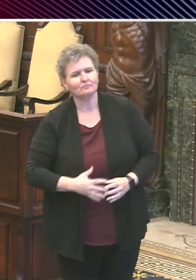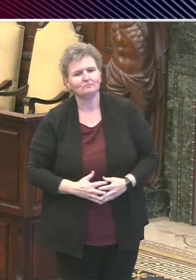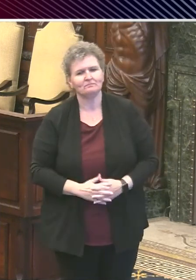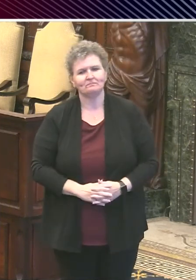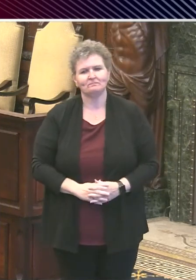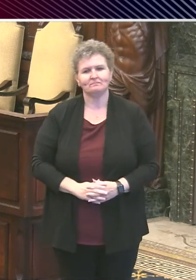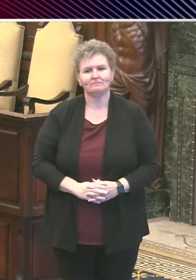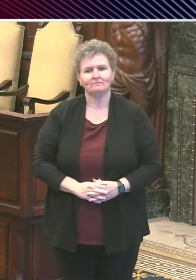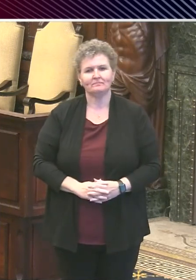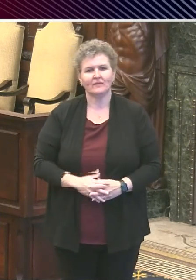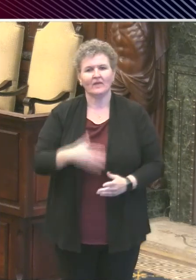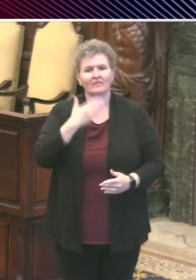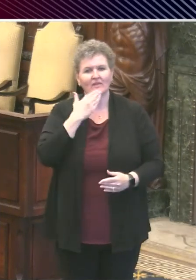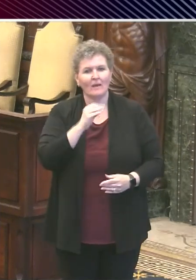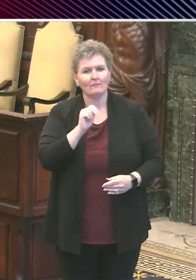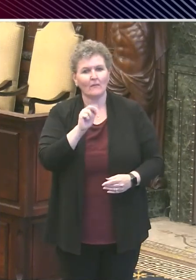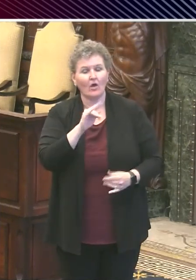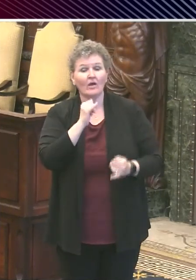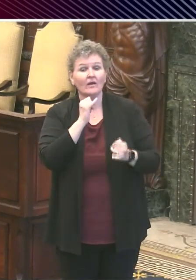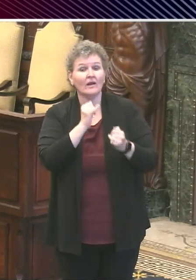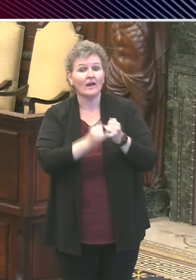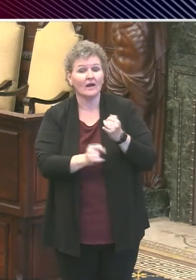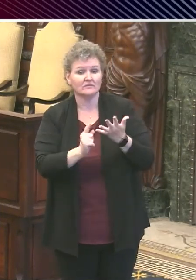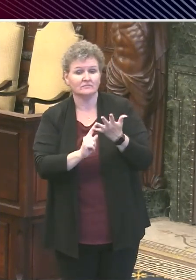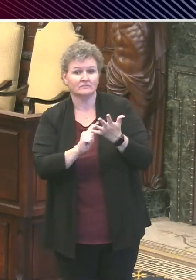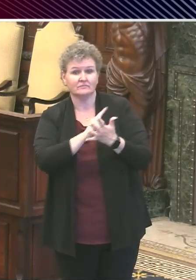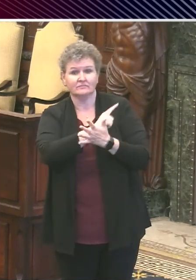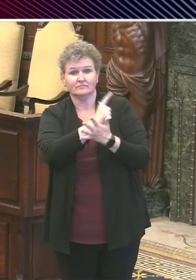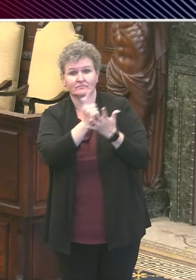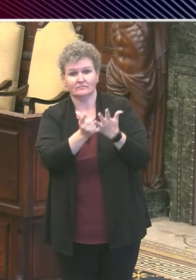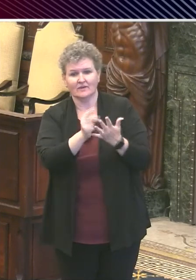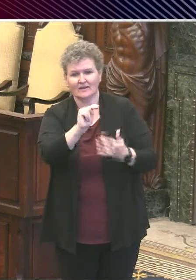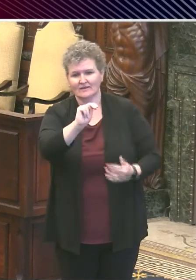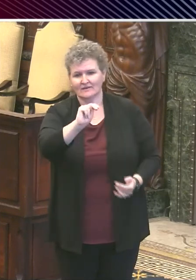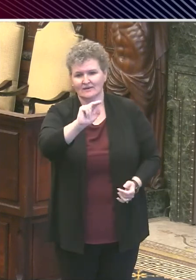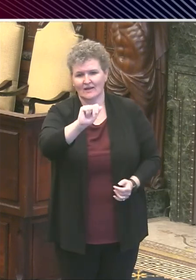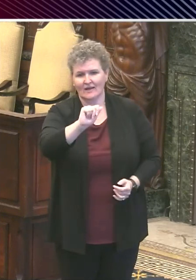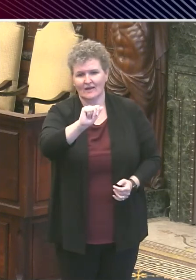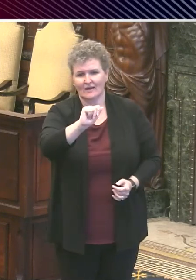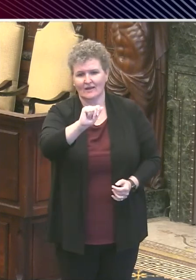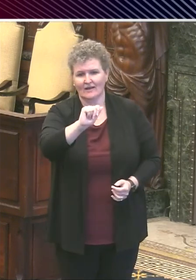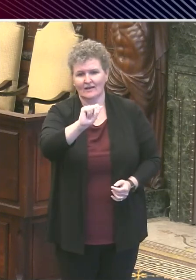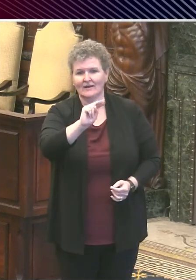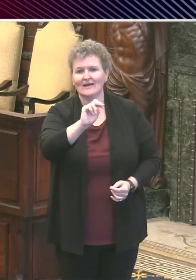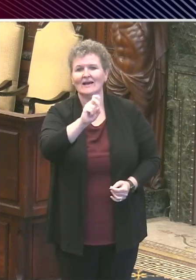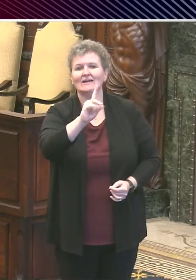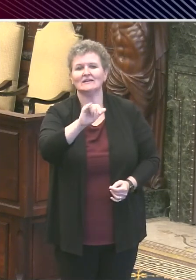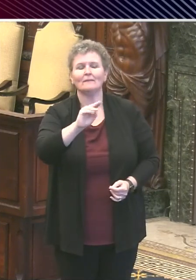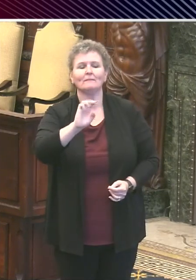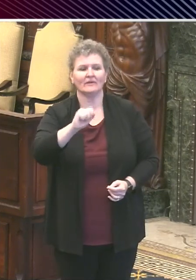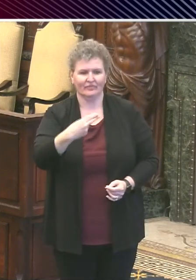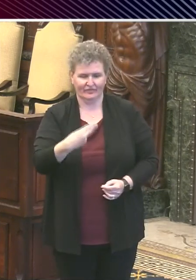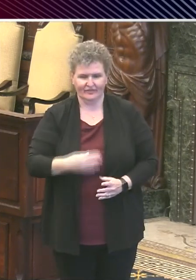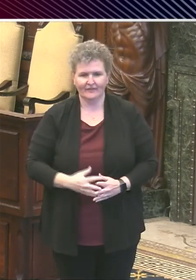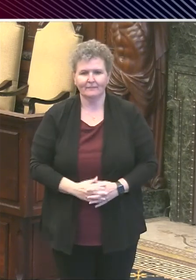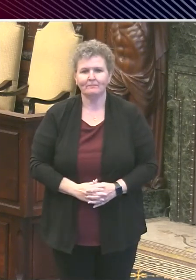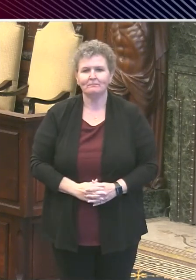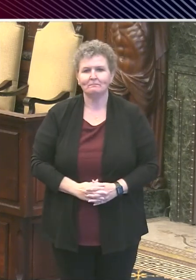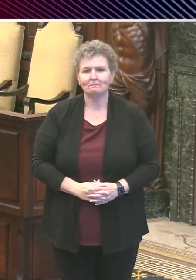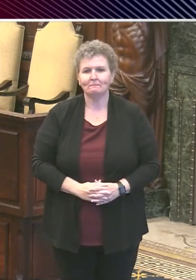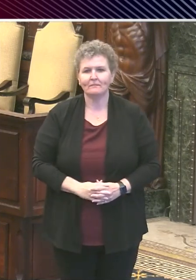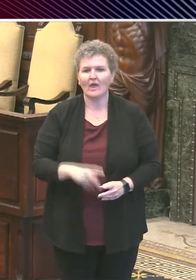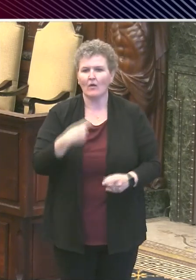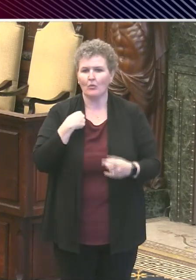you, Martin. Finally today, Manny Smith of CBS 3. All right, a couple of questions from our